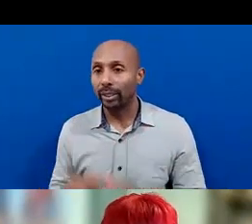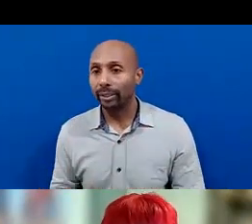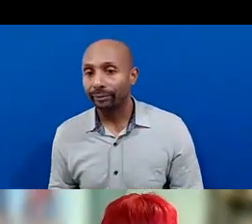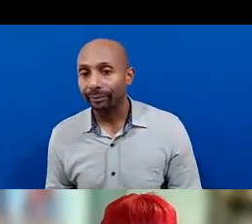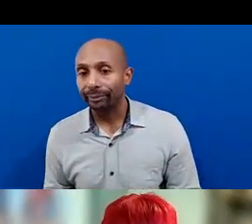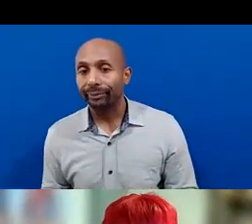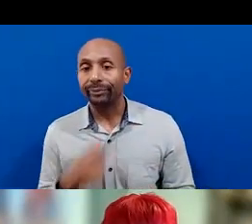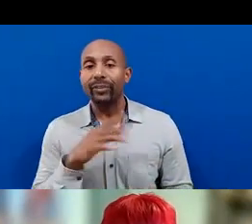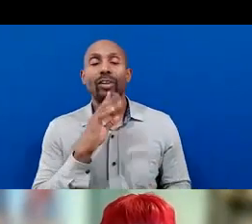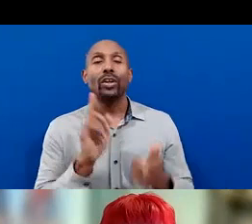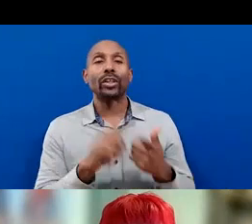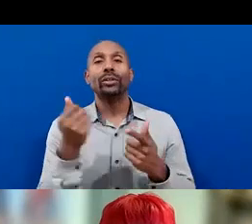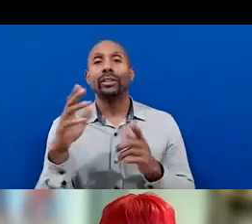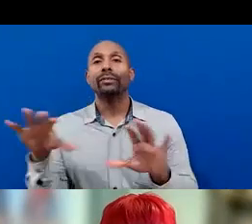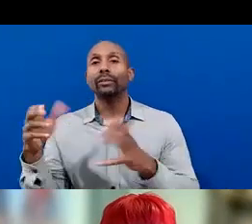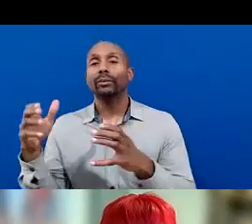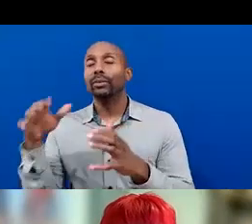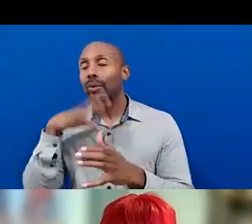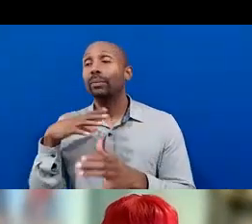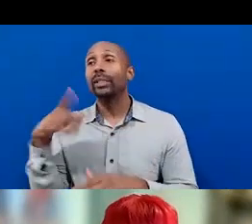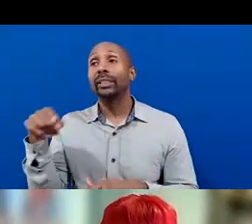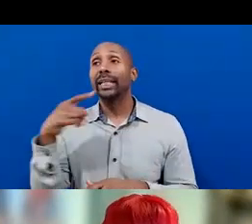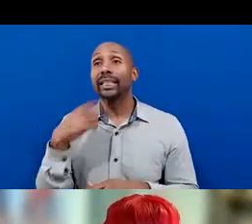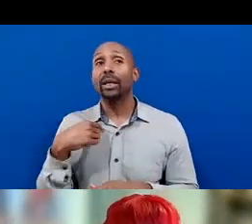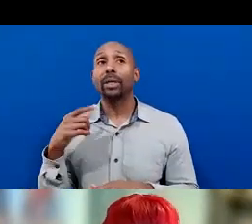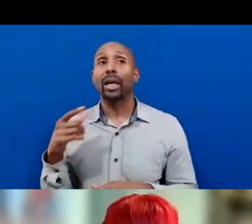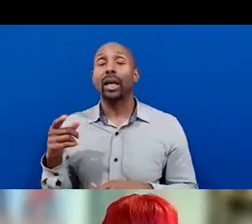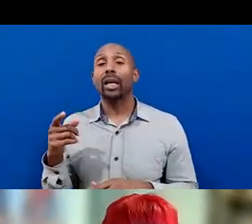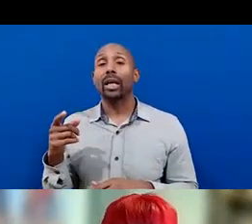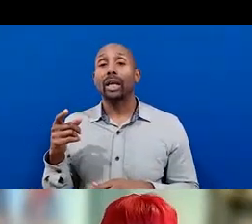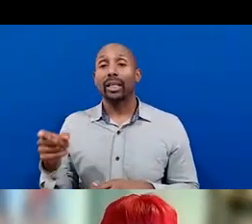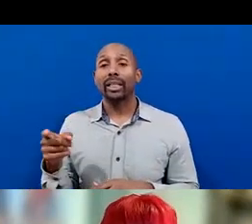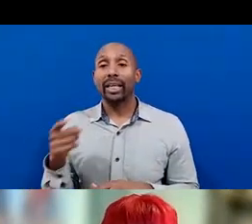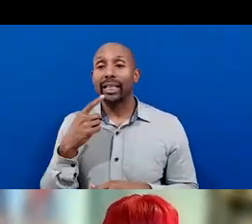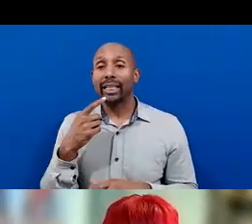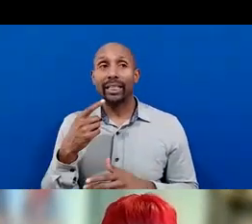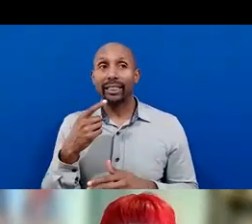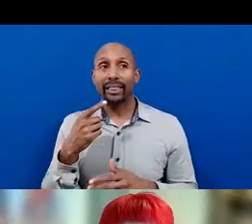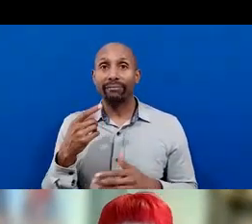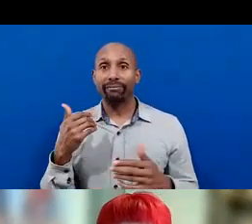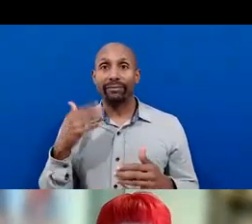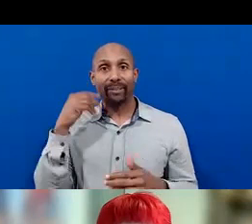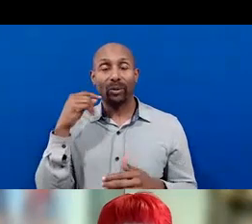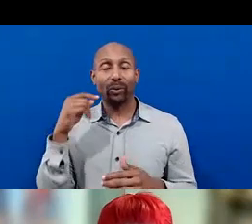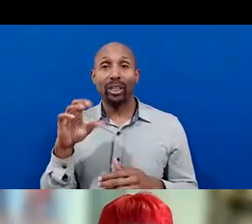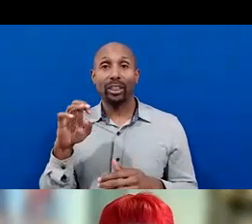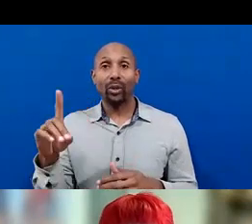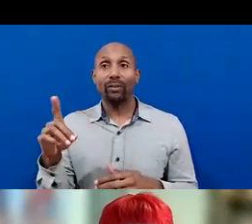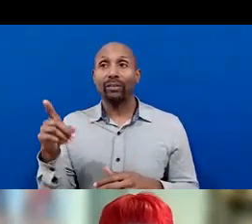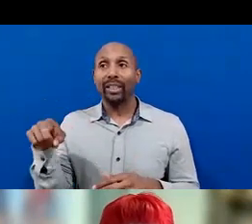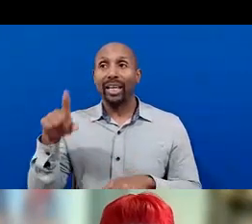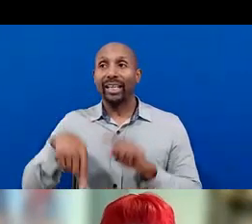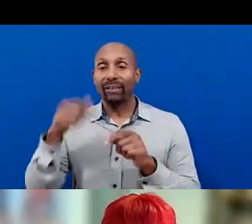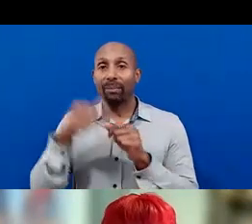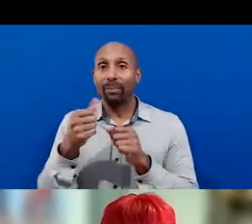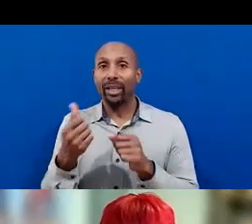time, and they tell me they had COVID and, you know, they can't remember anything and they feel all foggy, and people